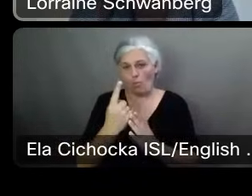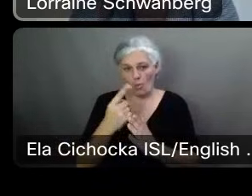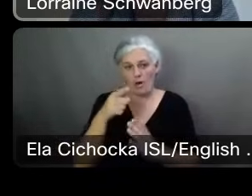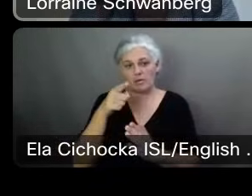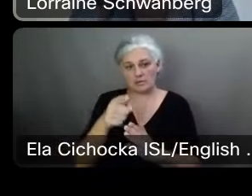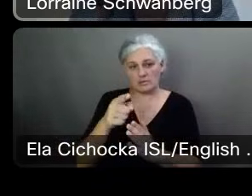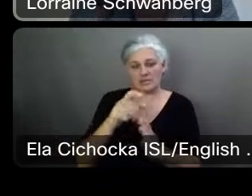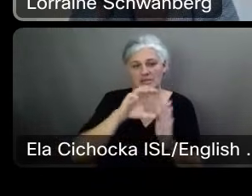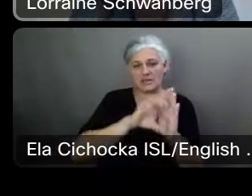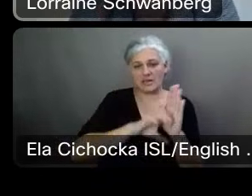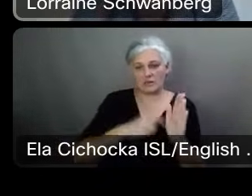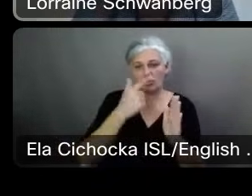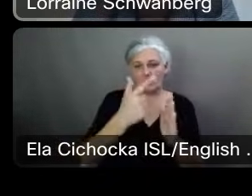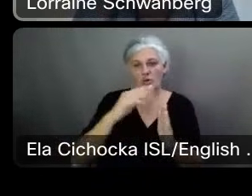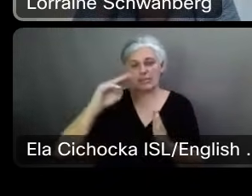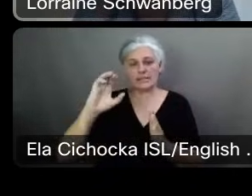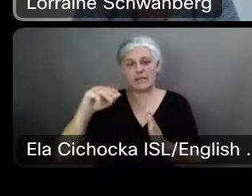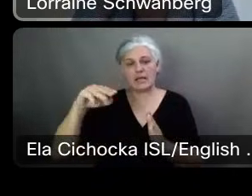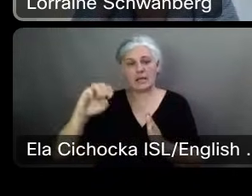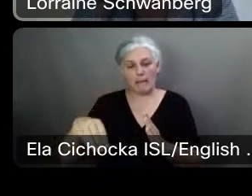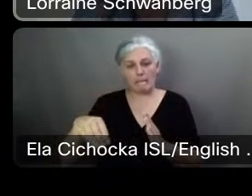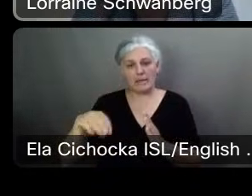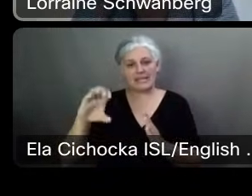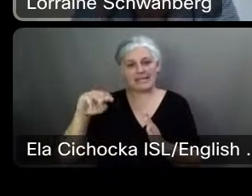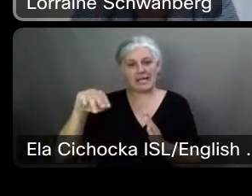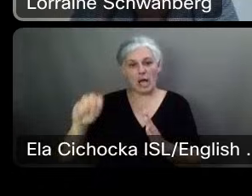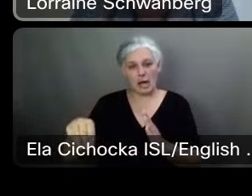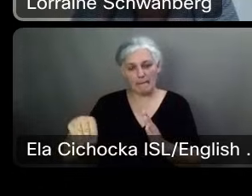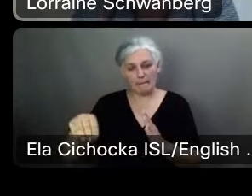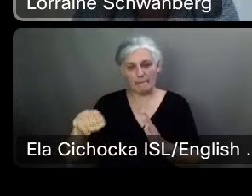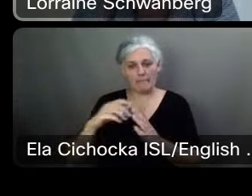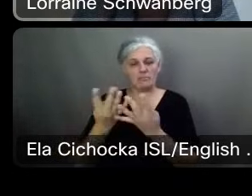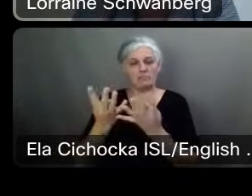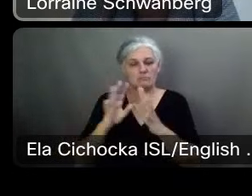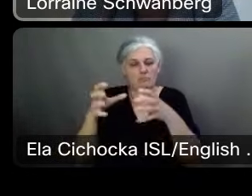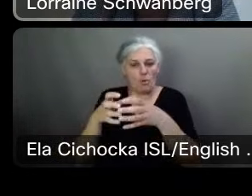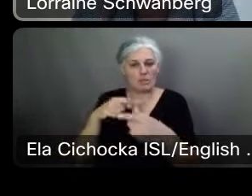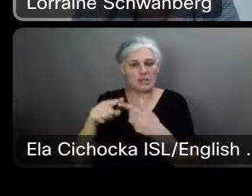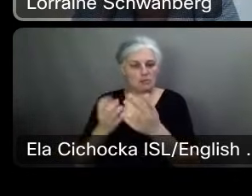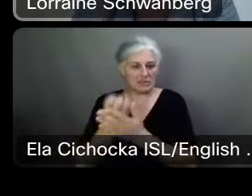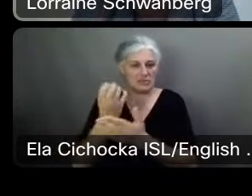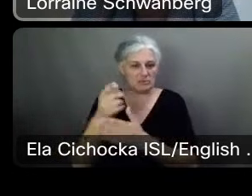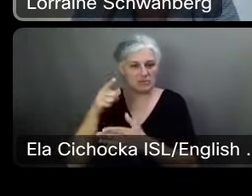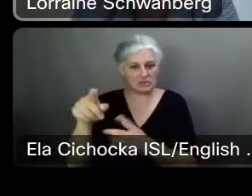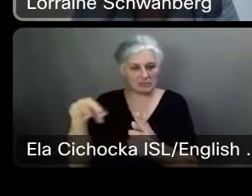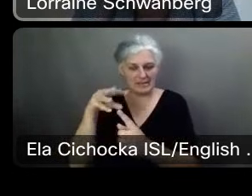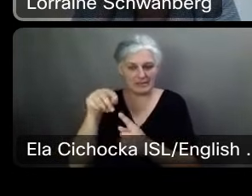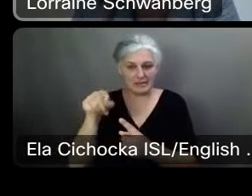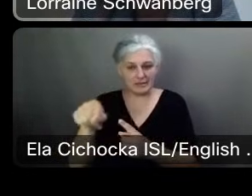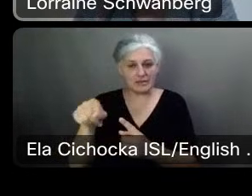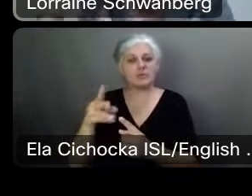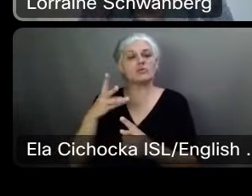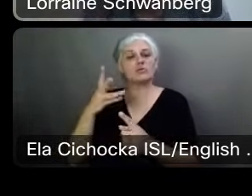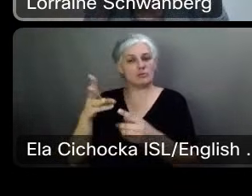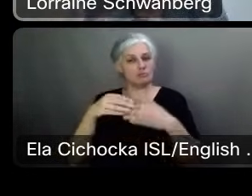might be the CNM on a ward or a chief social worker. So we've explained that role in particular, but they would take a